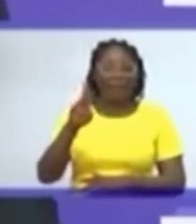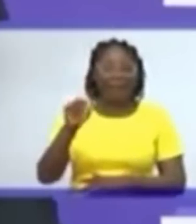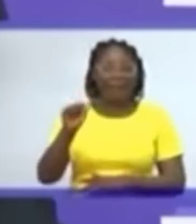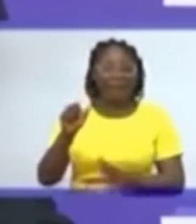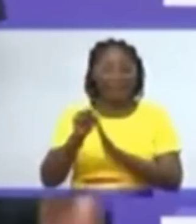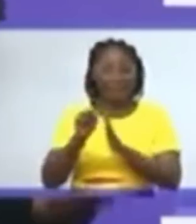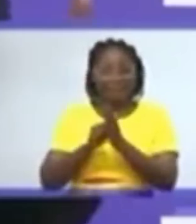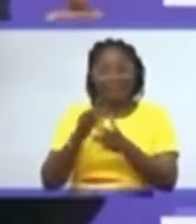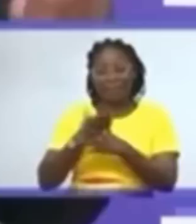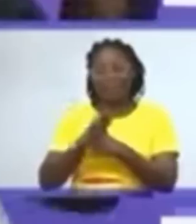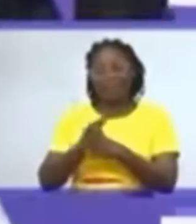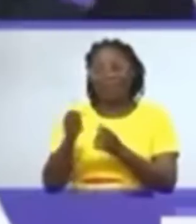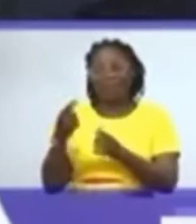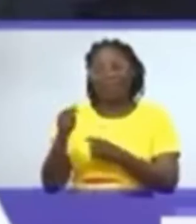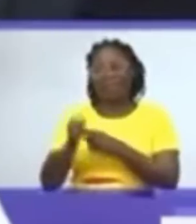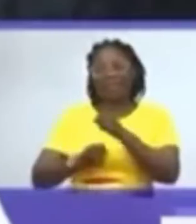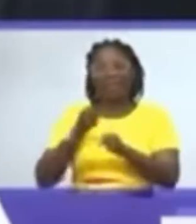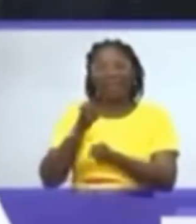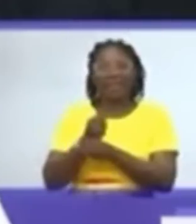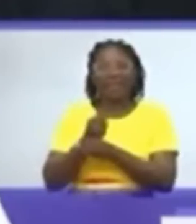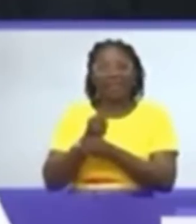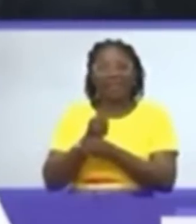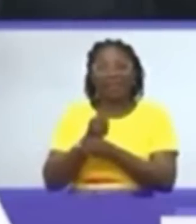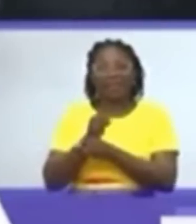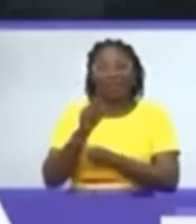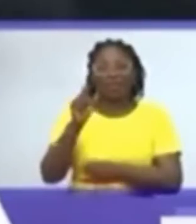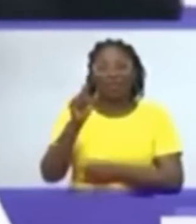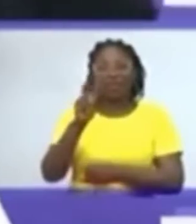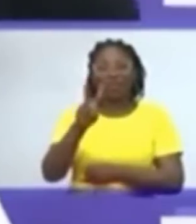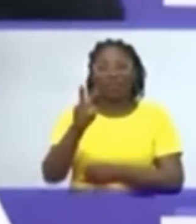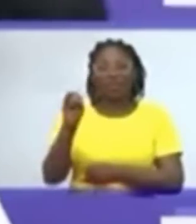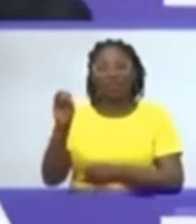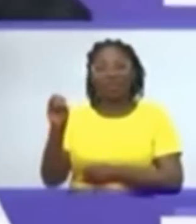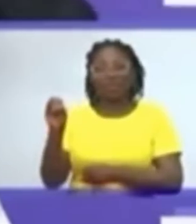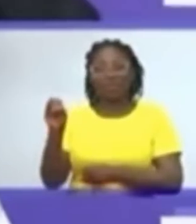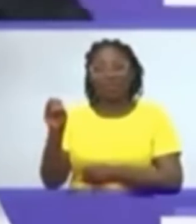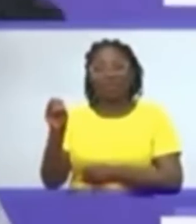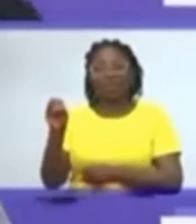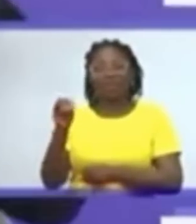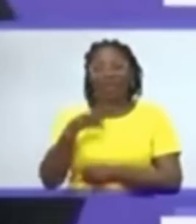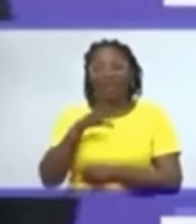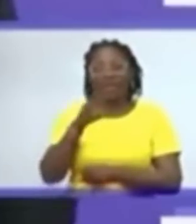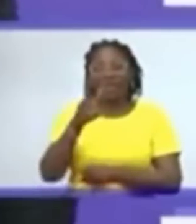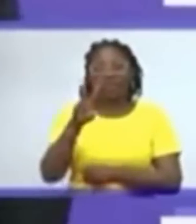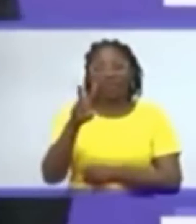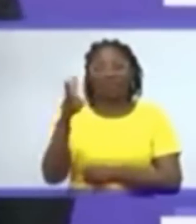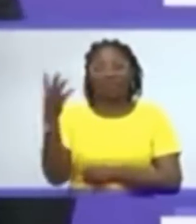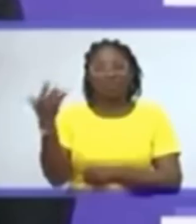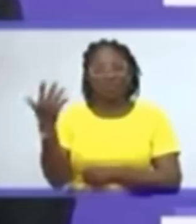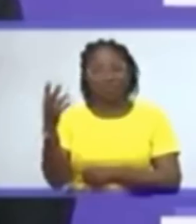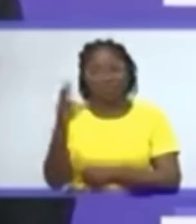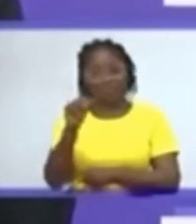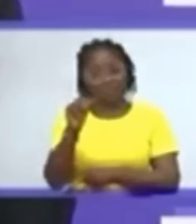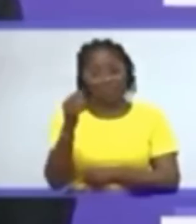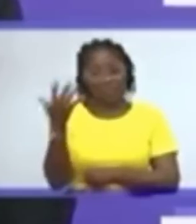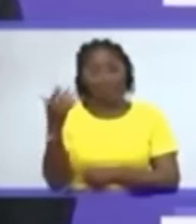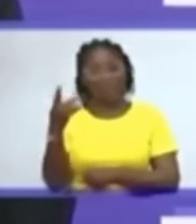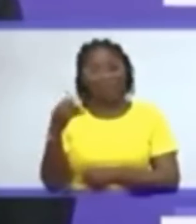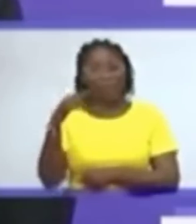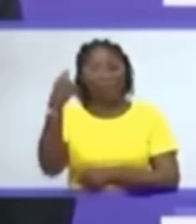He said, "I challenged everyone to go and see whether there's anywhere a kobo."